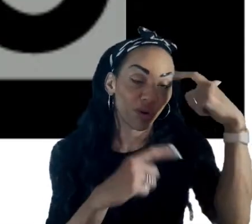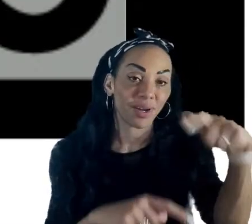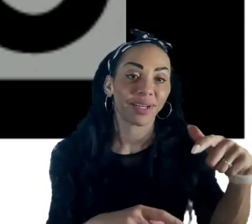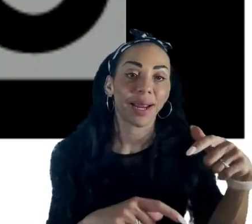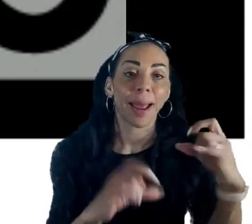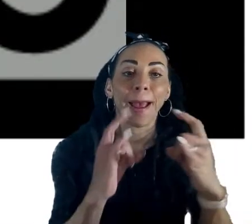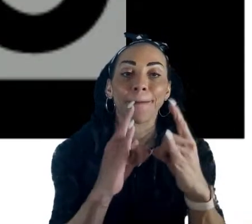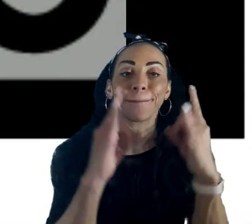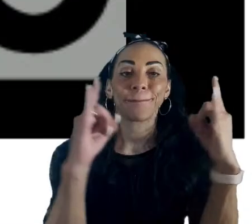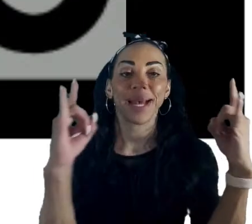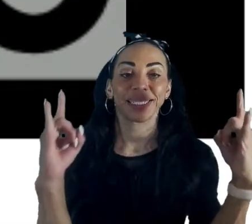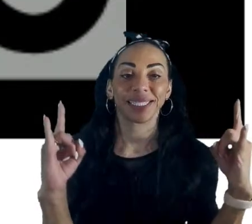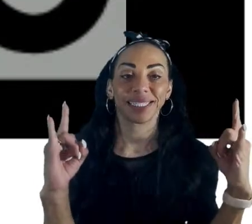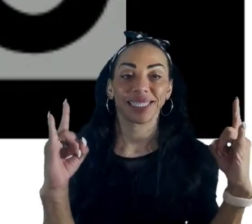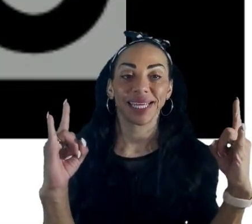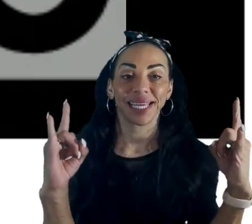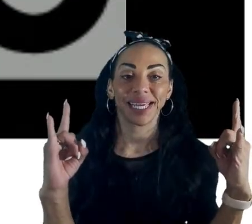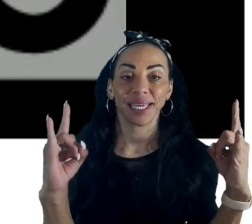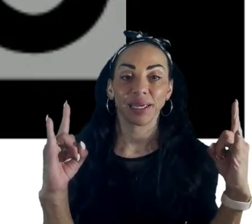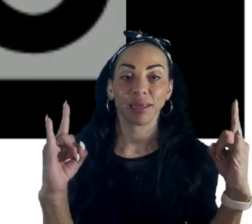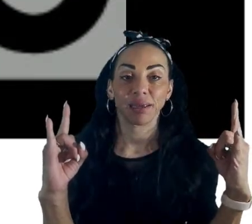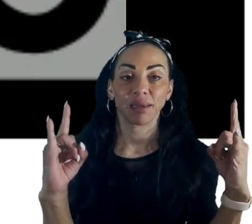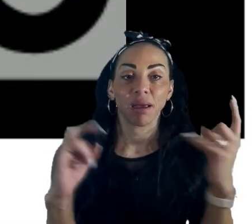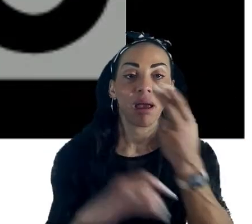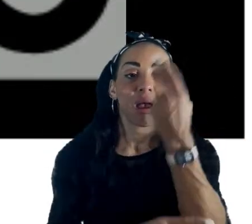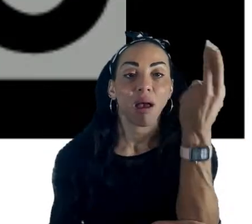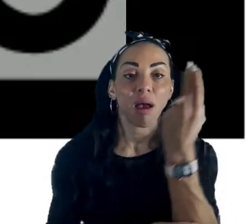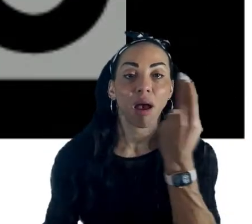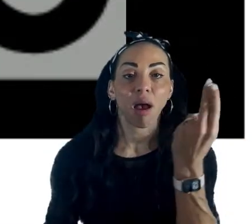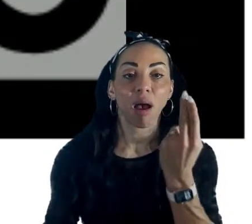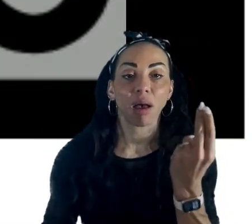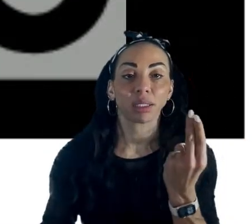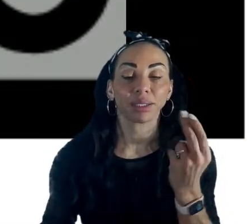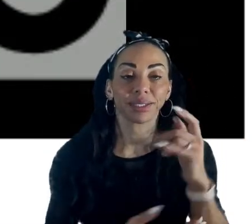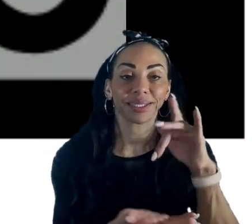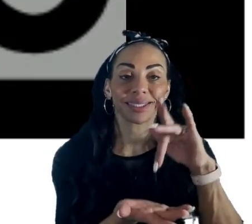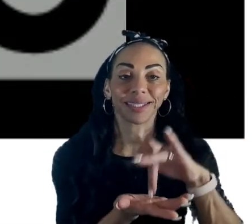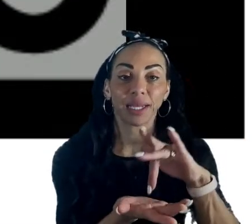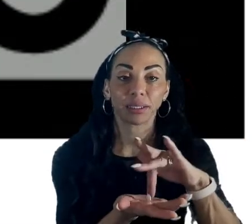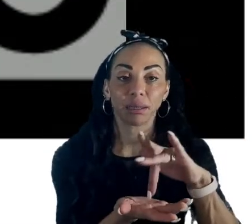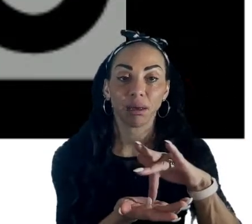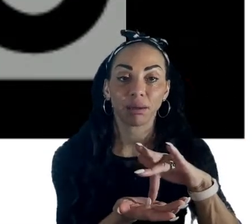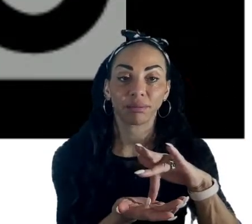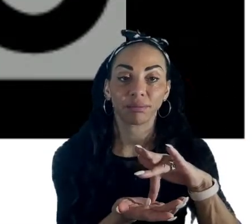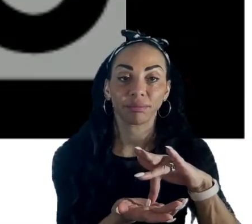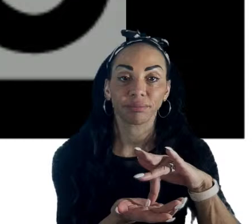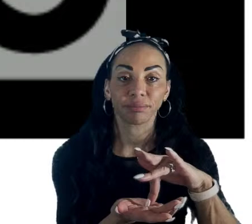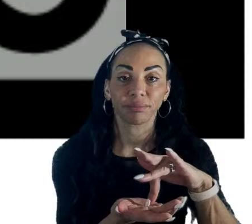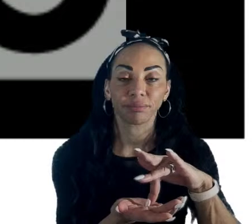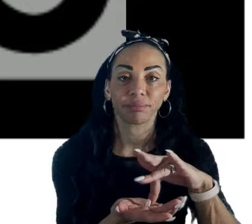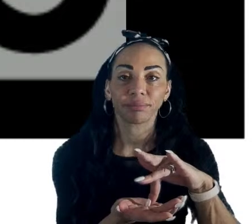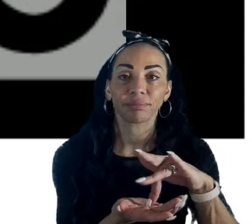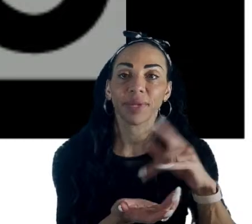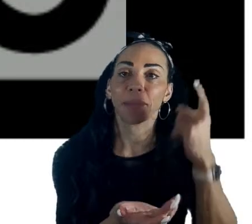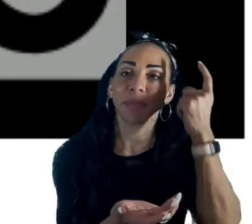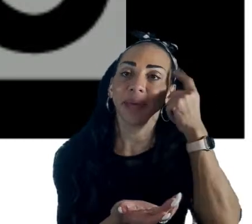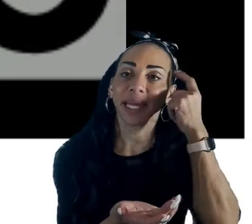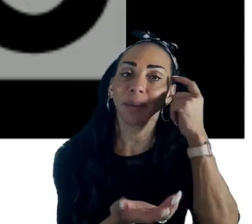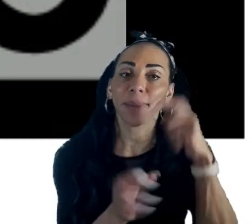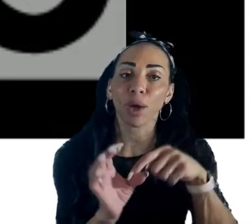Centre, and I'm exploring queer ageing and role